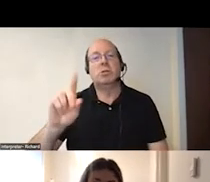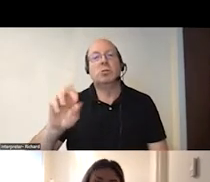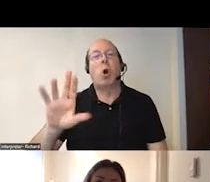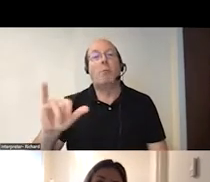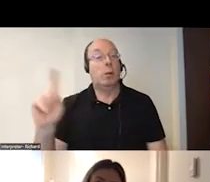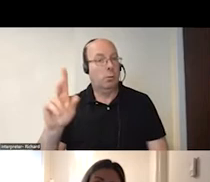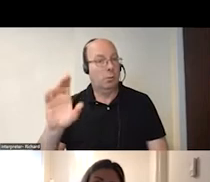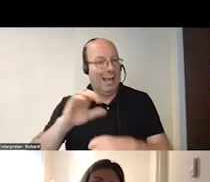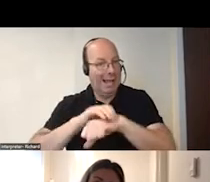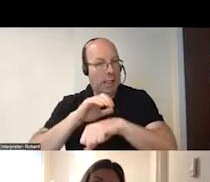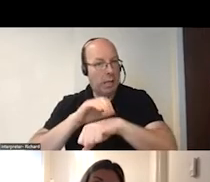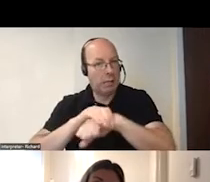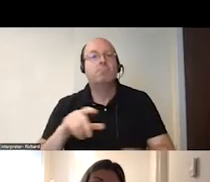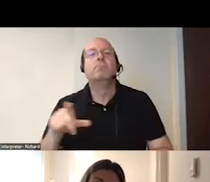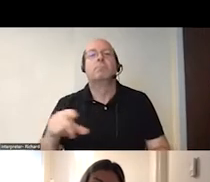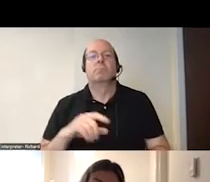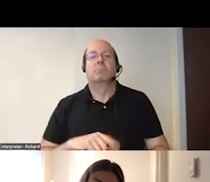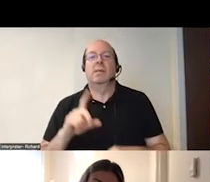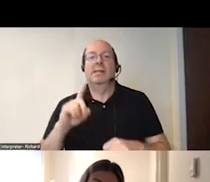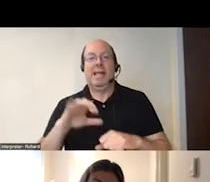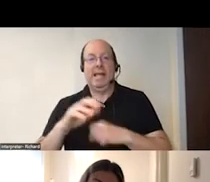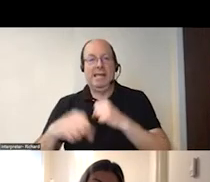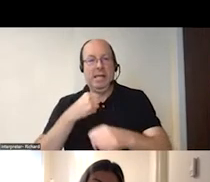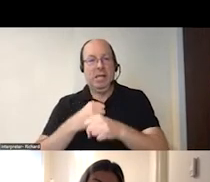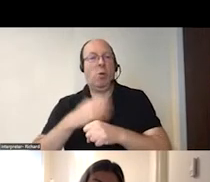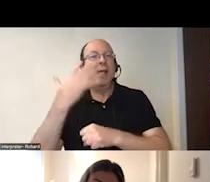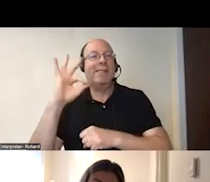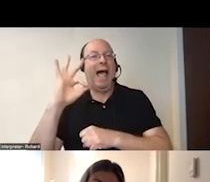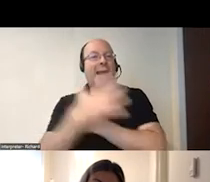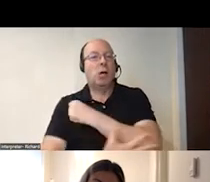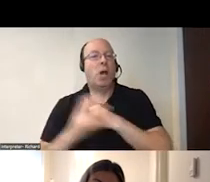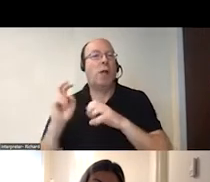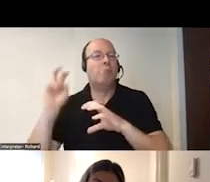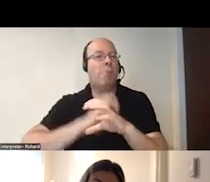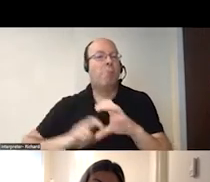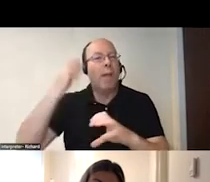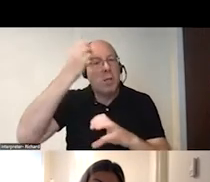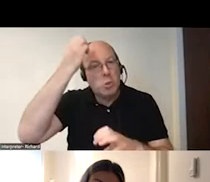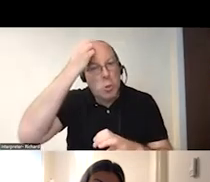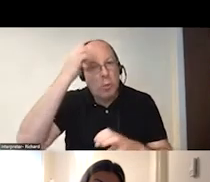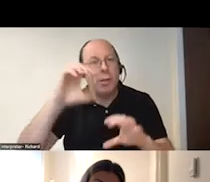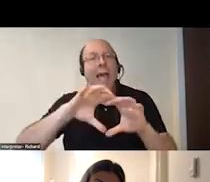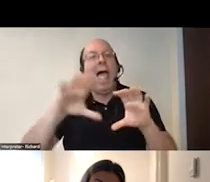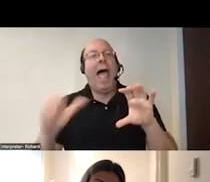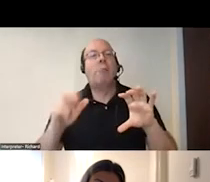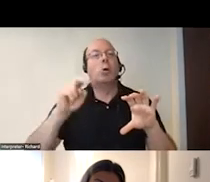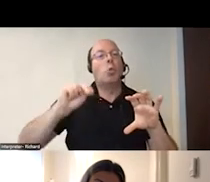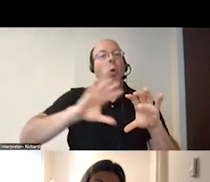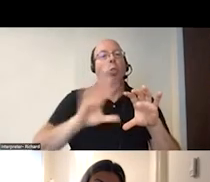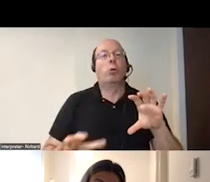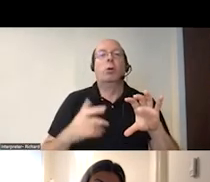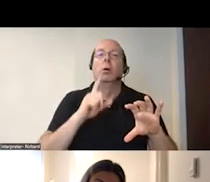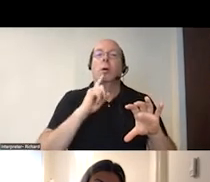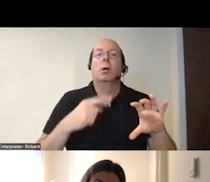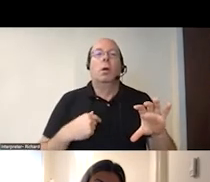from there, I traveled to maybe 9 countries that year in all of Europe and Northern Africa. And yeah, my travel